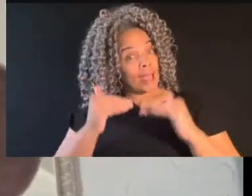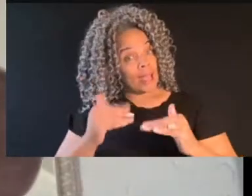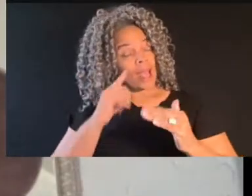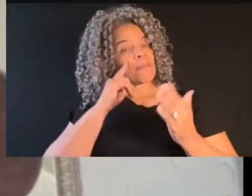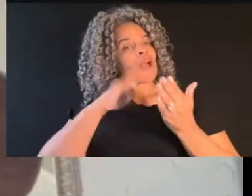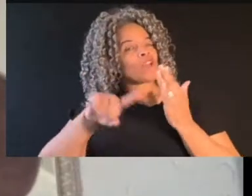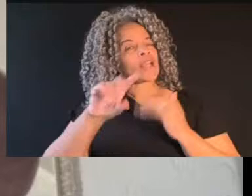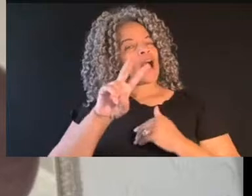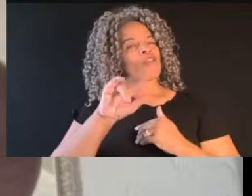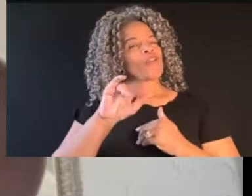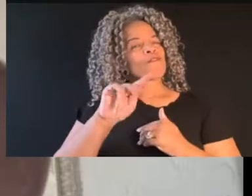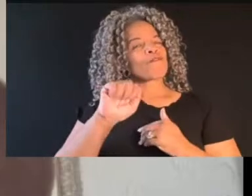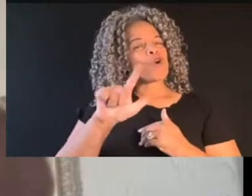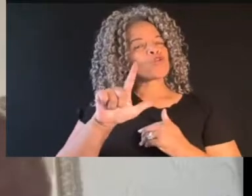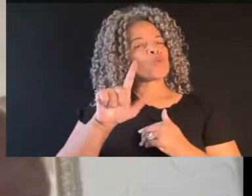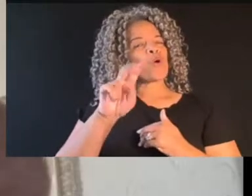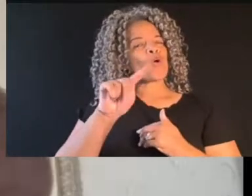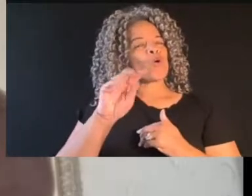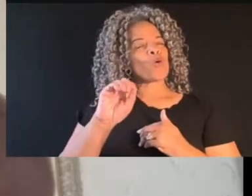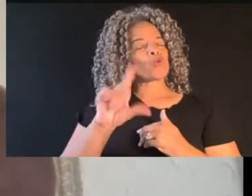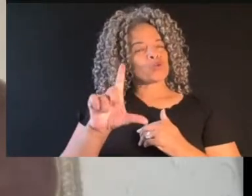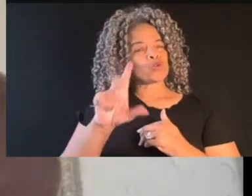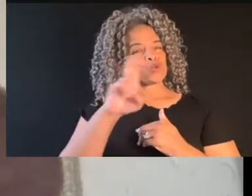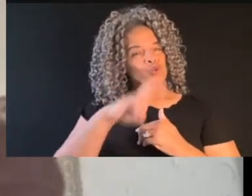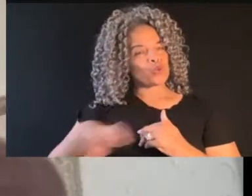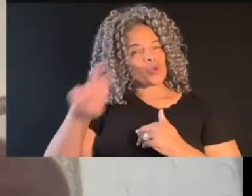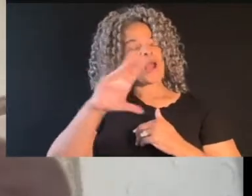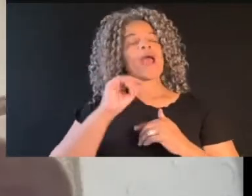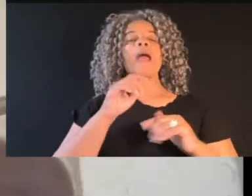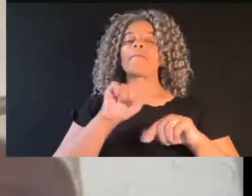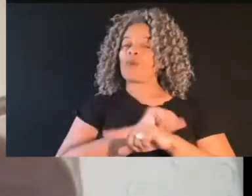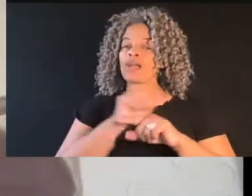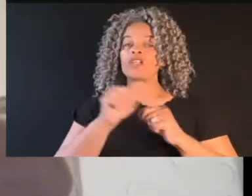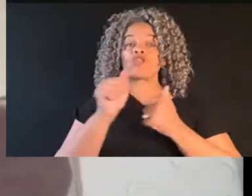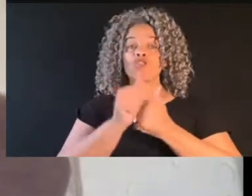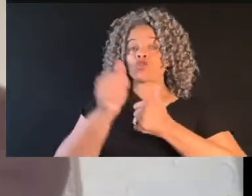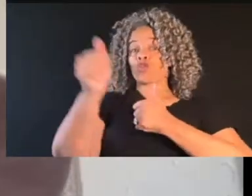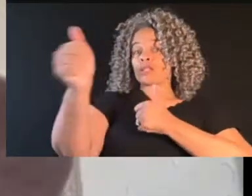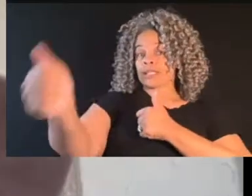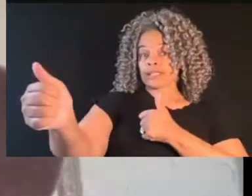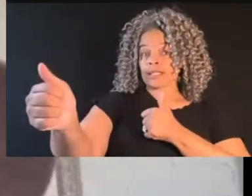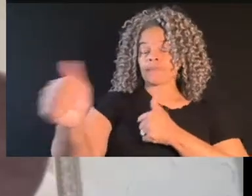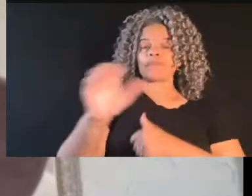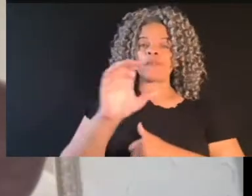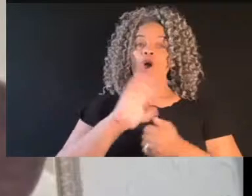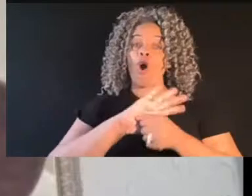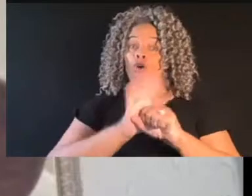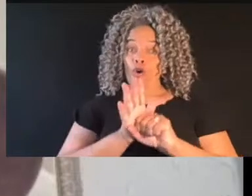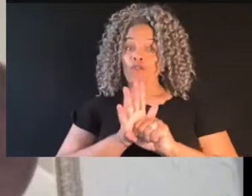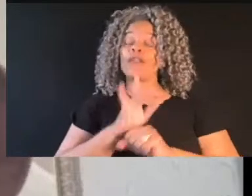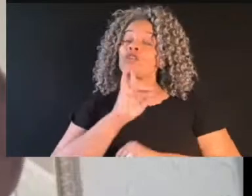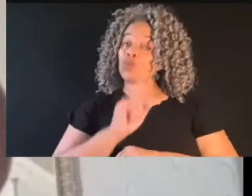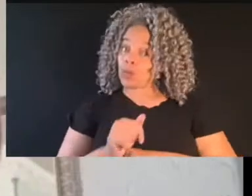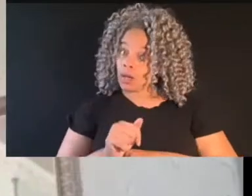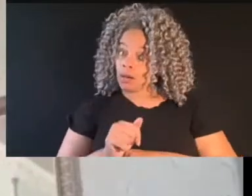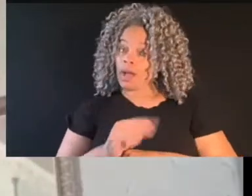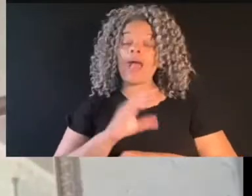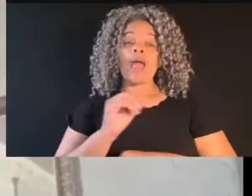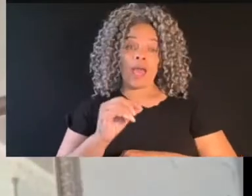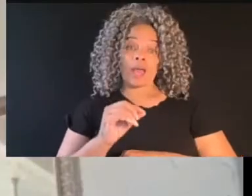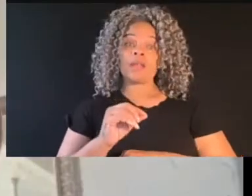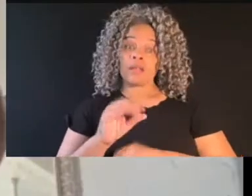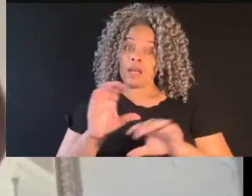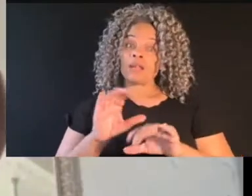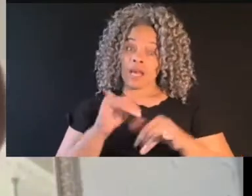virtual tour tool and practice social distancing. COVID is indeed real, and it does